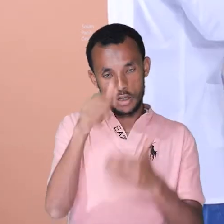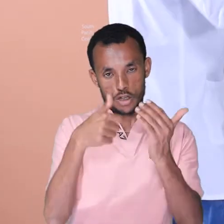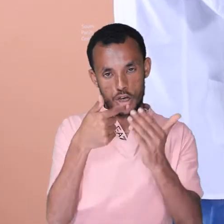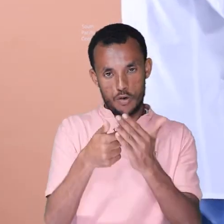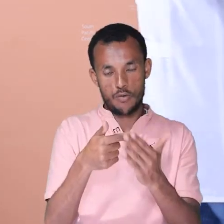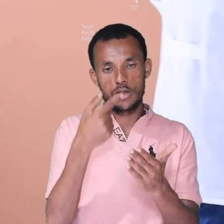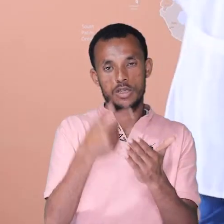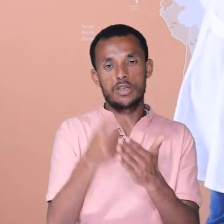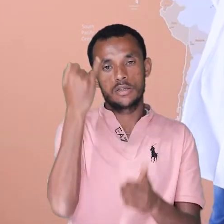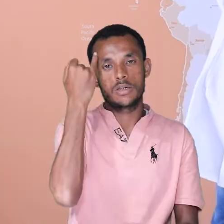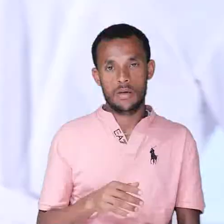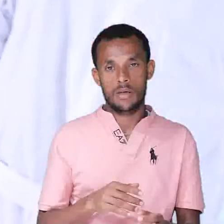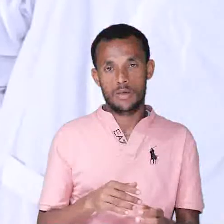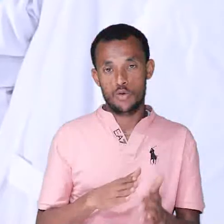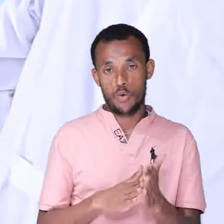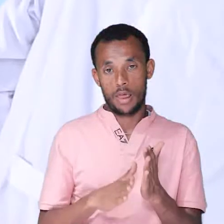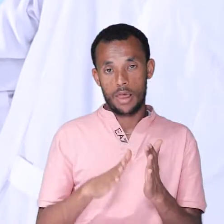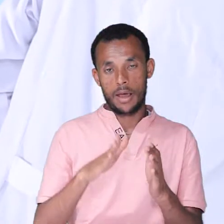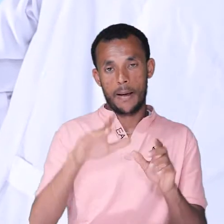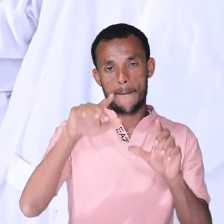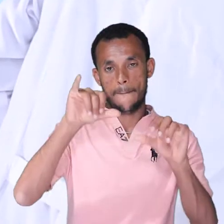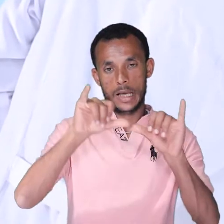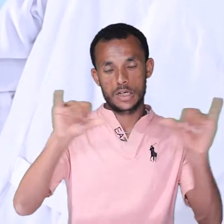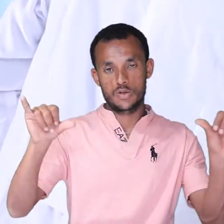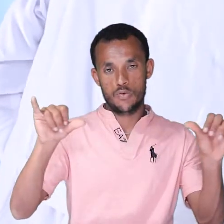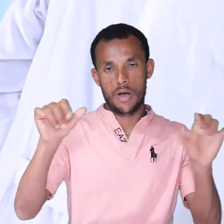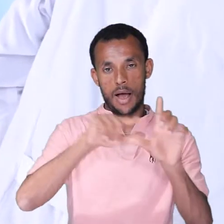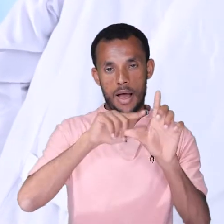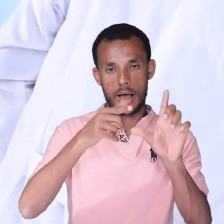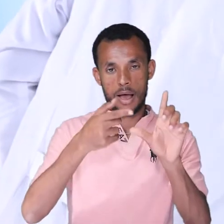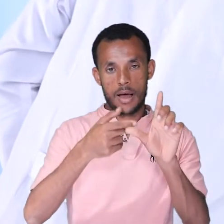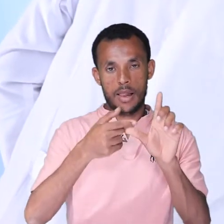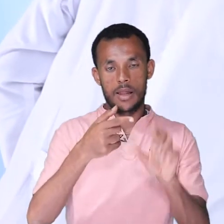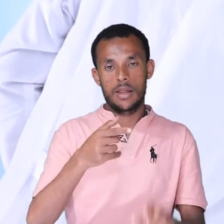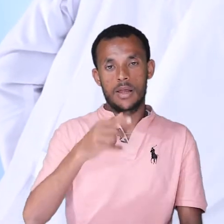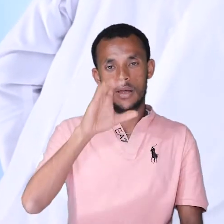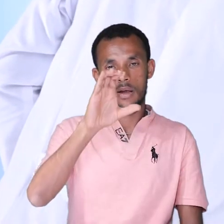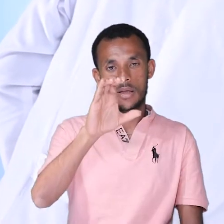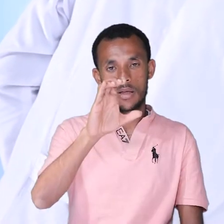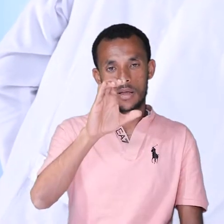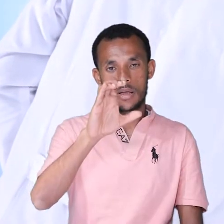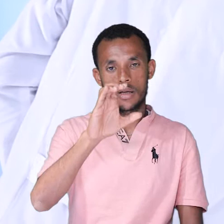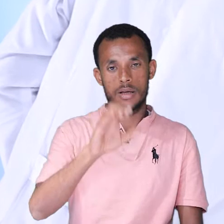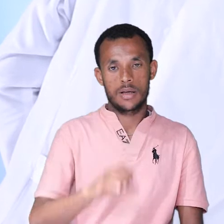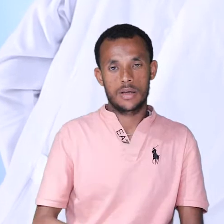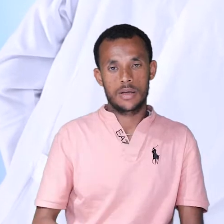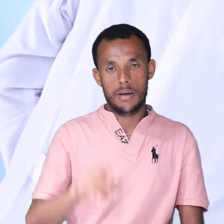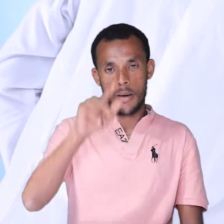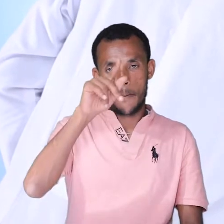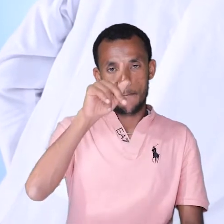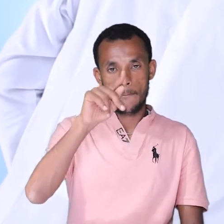Therefore, this idea mean measures of angle CPA